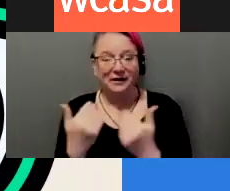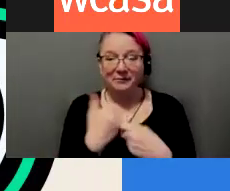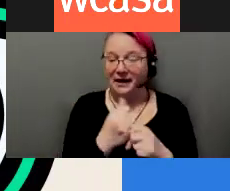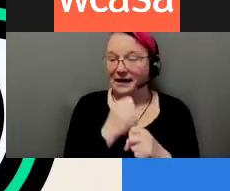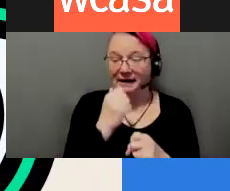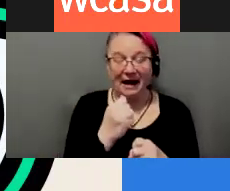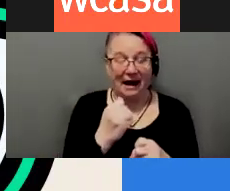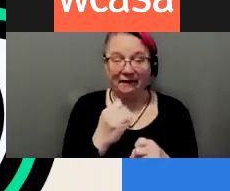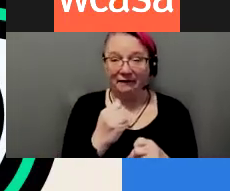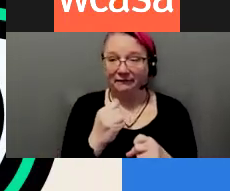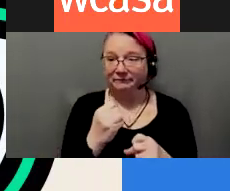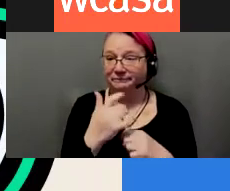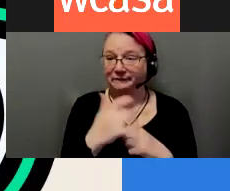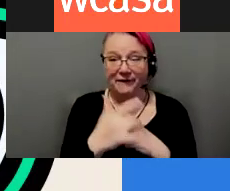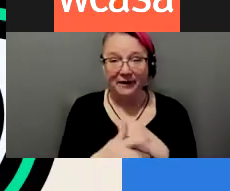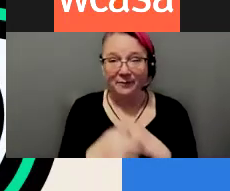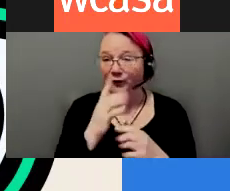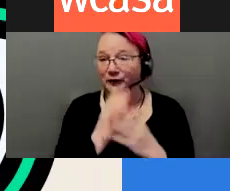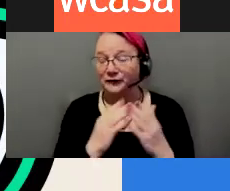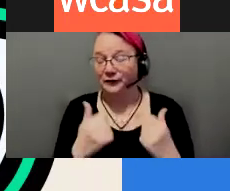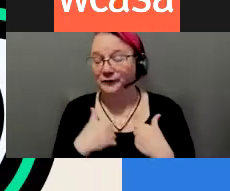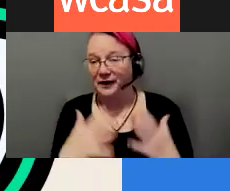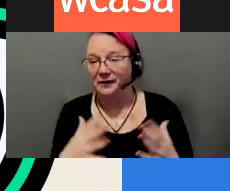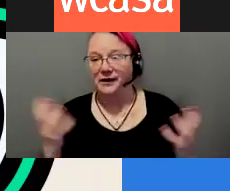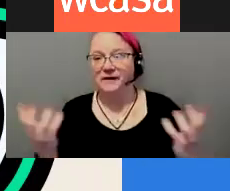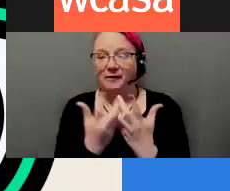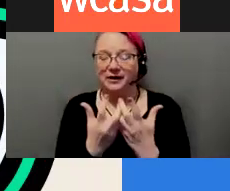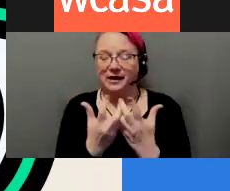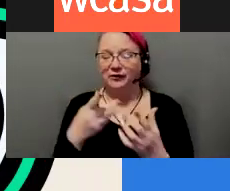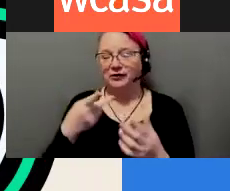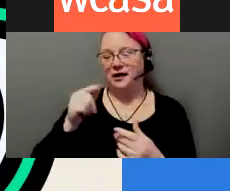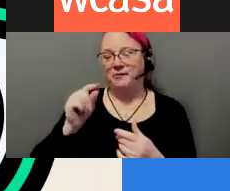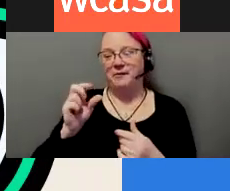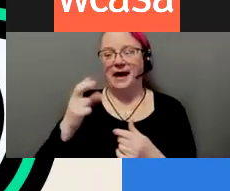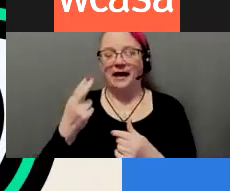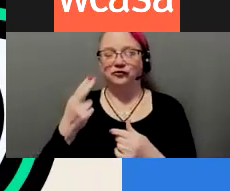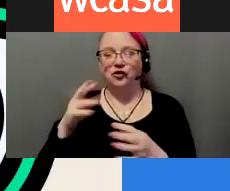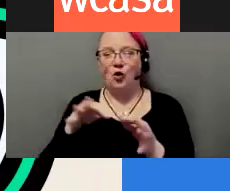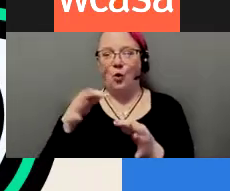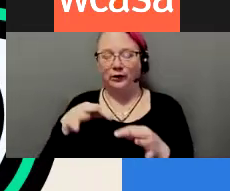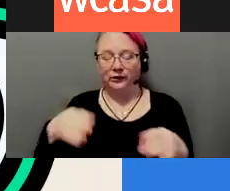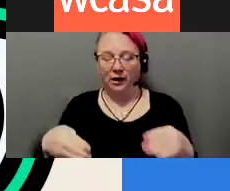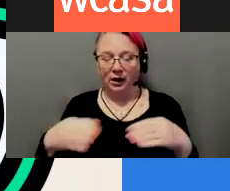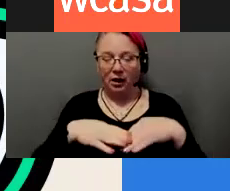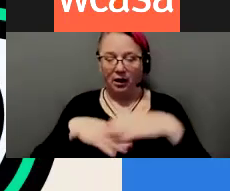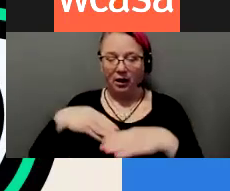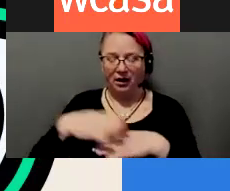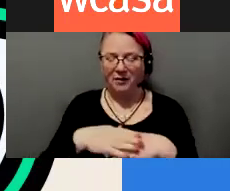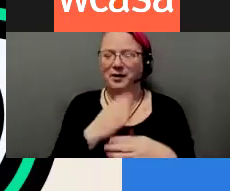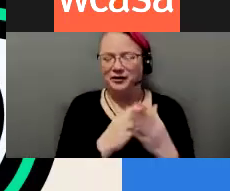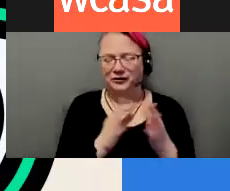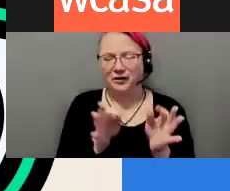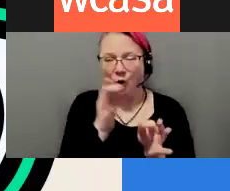some survivors. They come together like a patchwork quilt, but there are definitely some holes that need to be stitched up to make